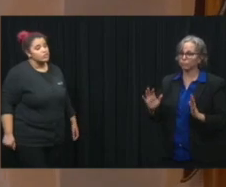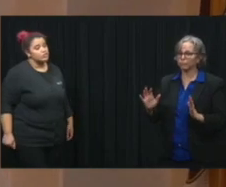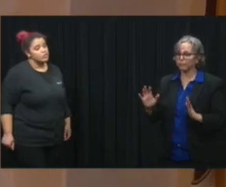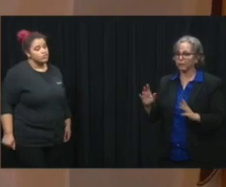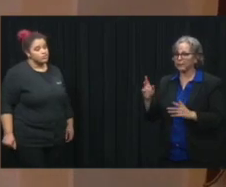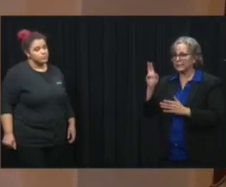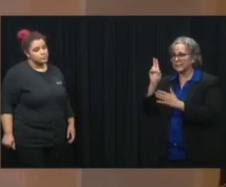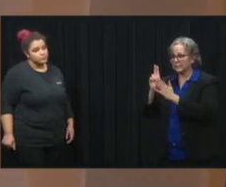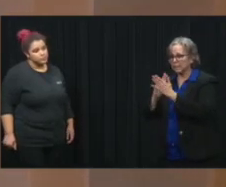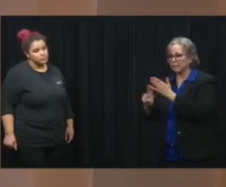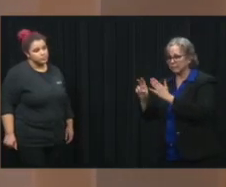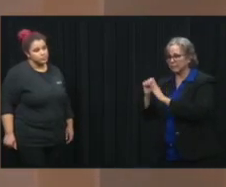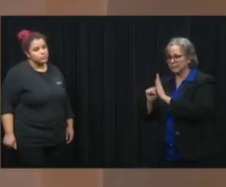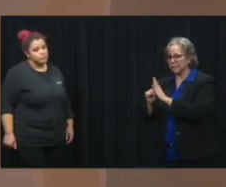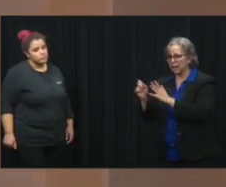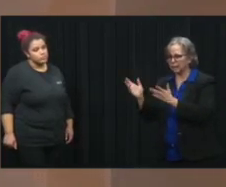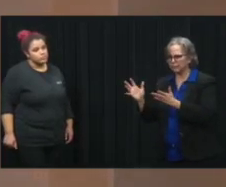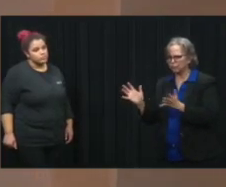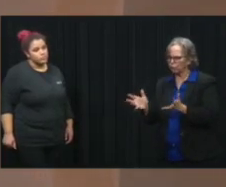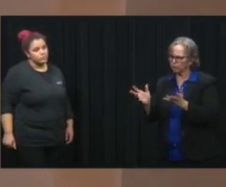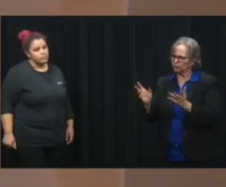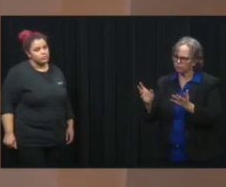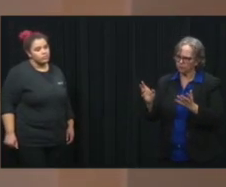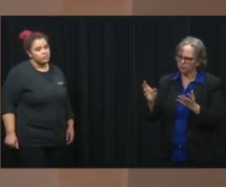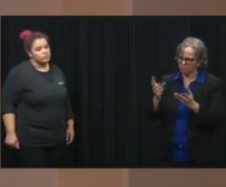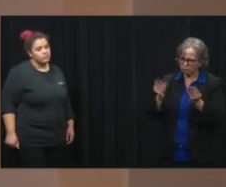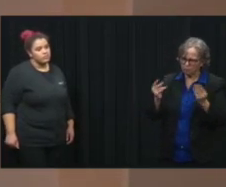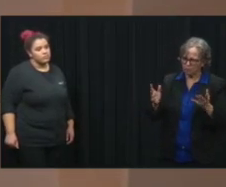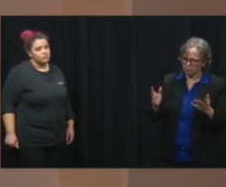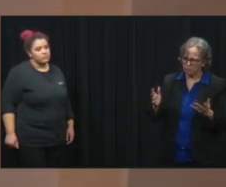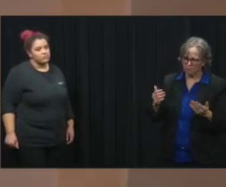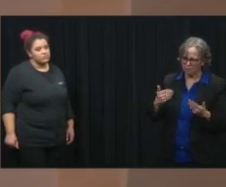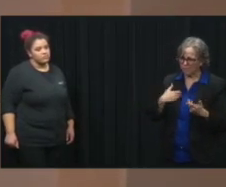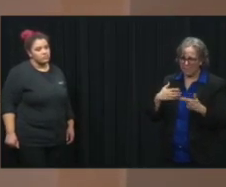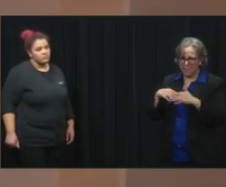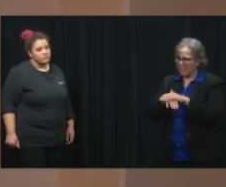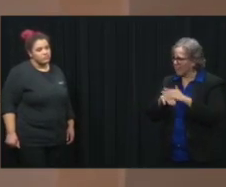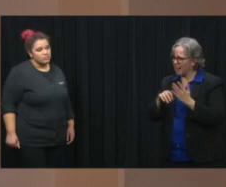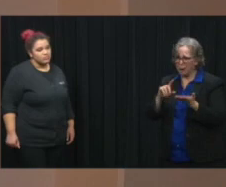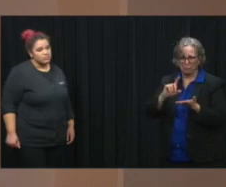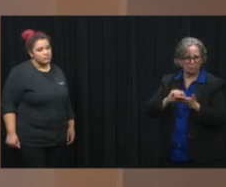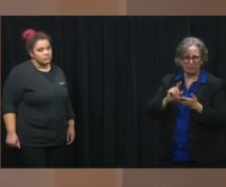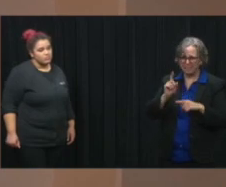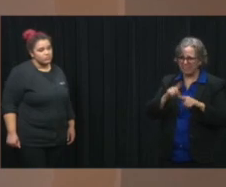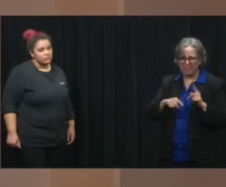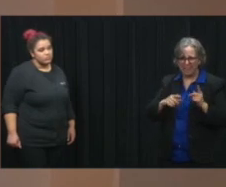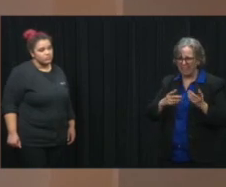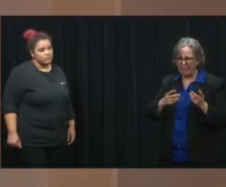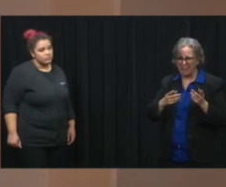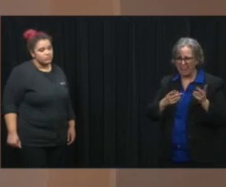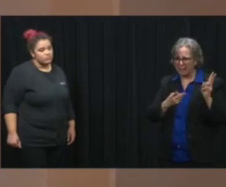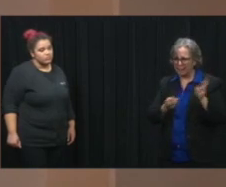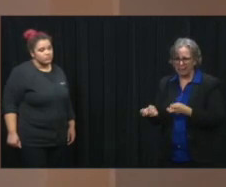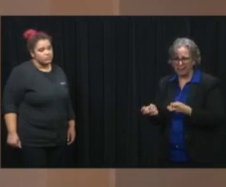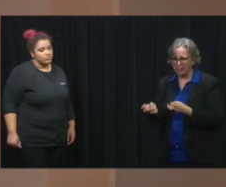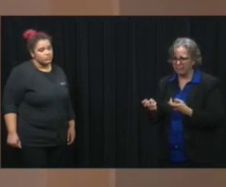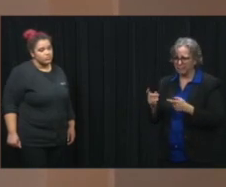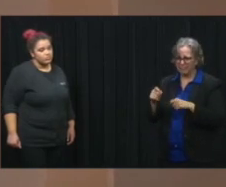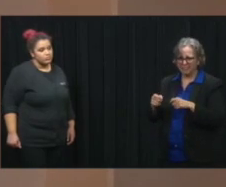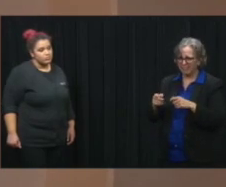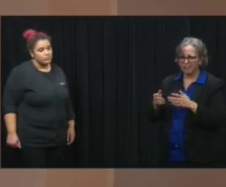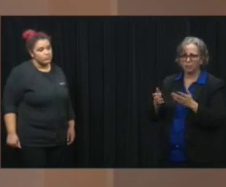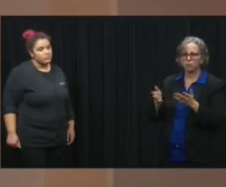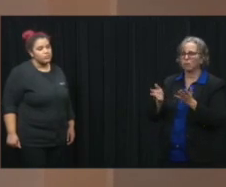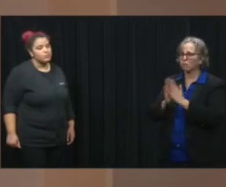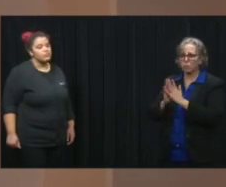is encouraging people to do is, if you don't have access to a printer or can't get access to an absentee ballot request, you can call your